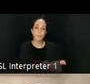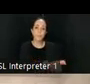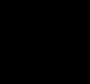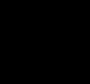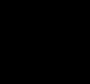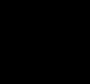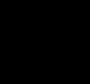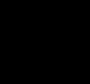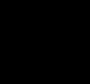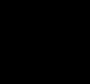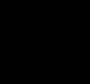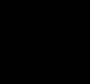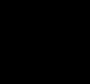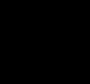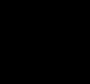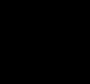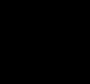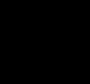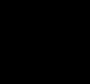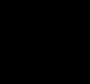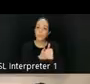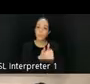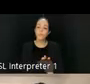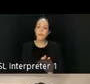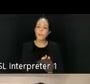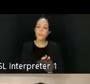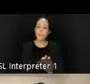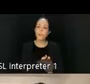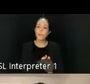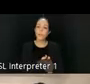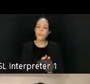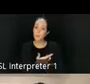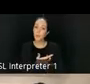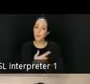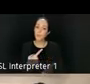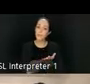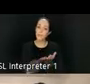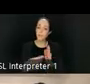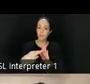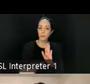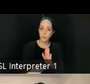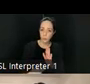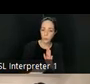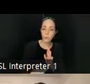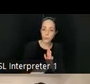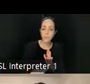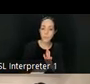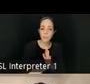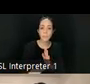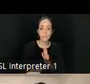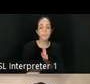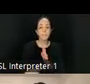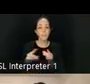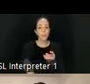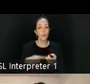We ask that you follow our normal discussion rules. Please be brief each time you speak, even though you can speak multiple times. Please